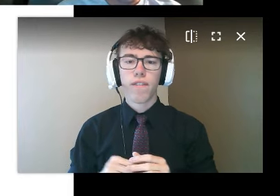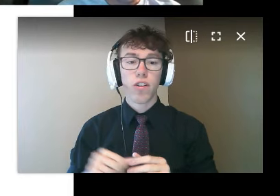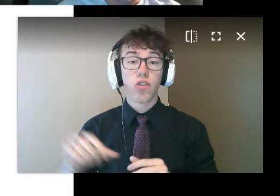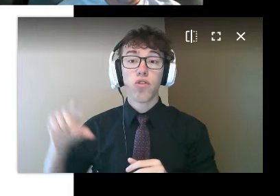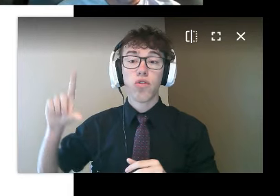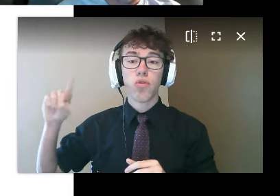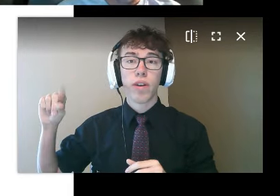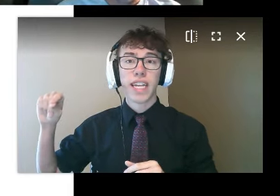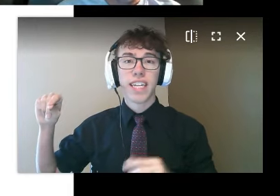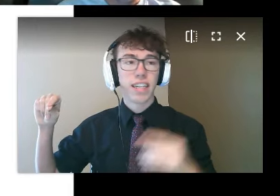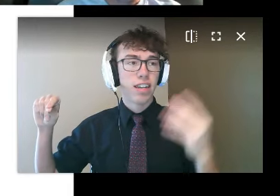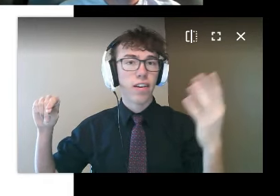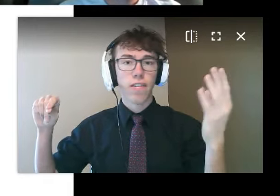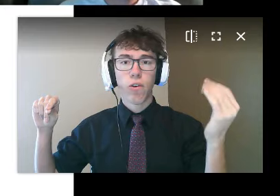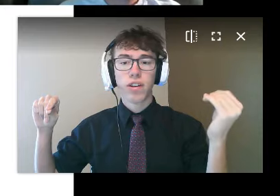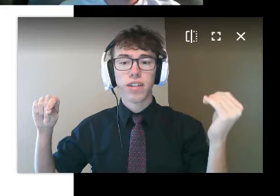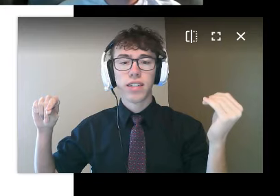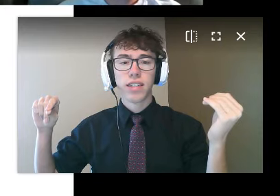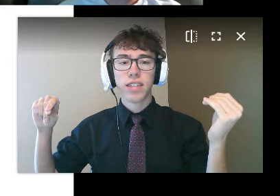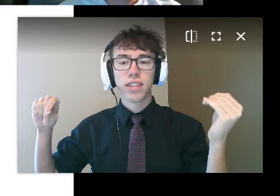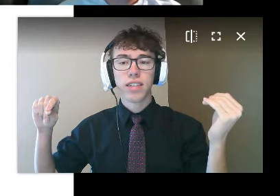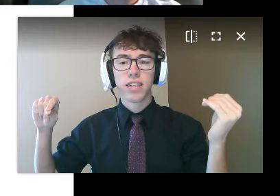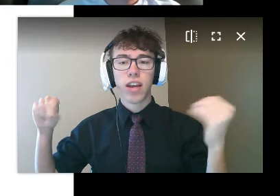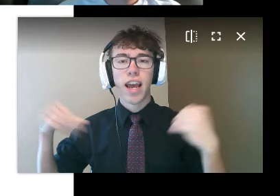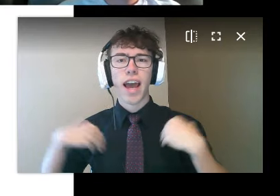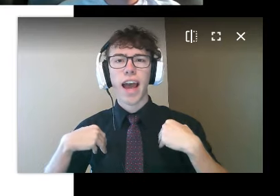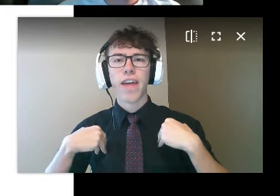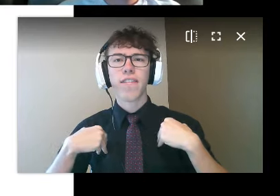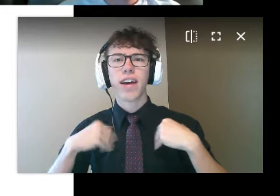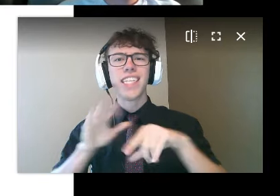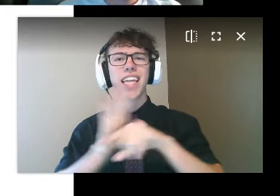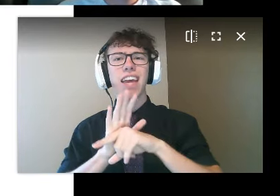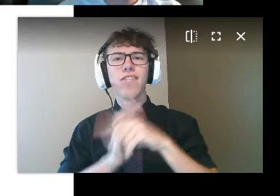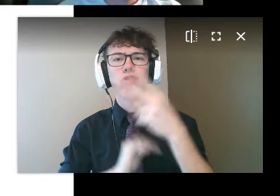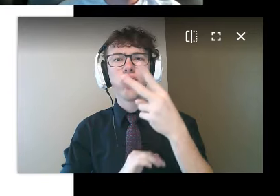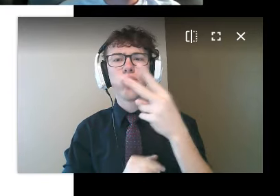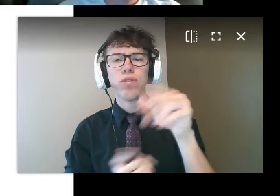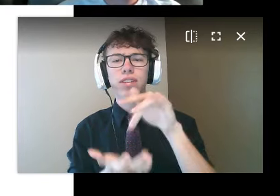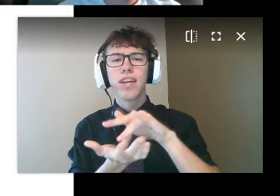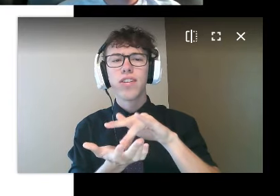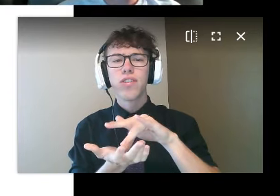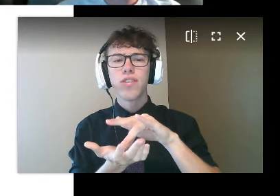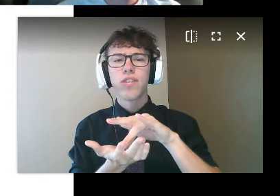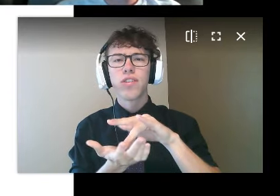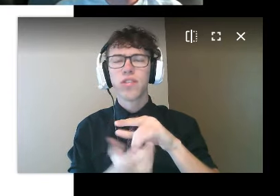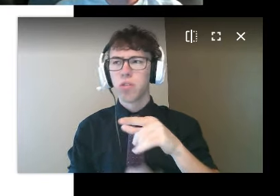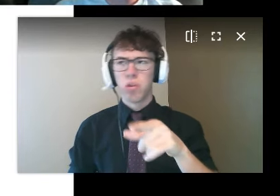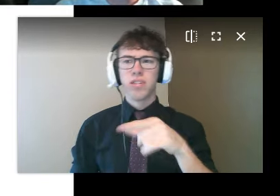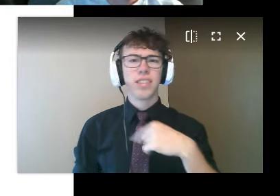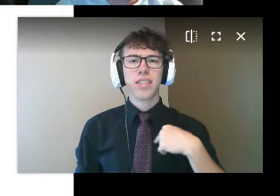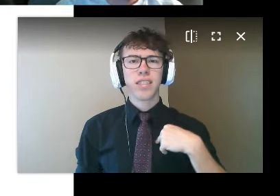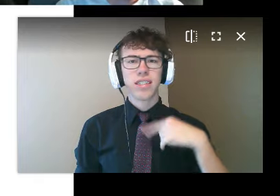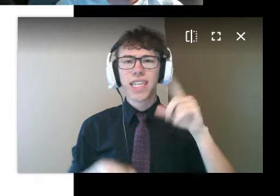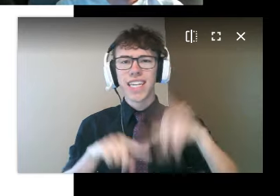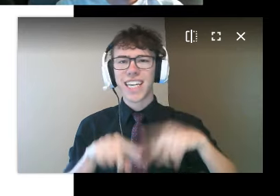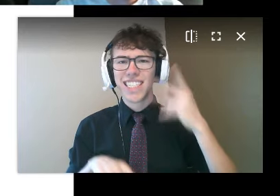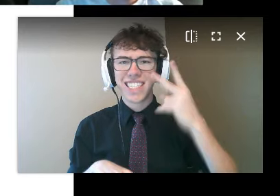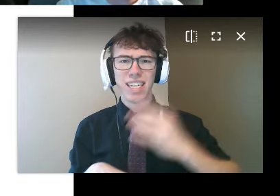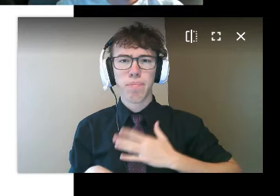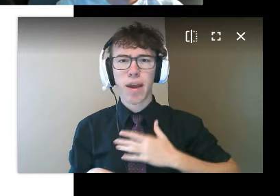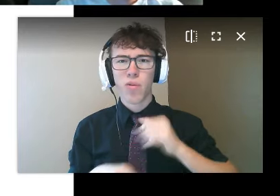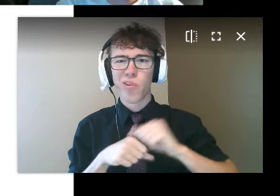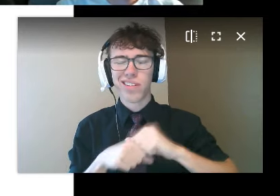is this stuff here in the middle. So with that stuff there in the middle, you just, oh, you actually can't see my work. Sorry about that.